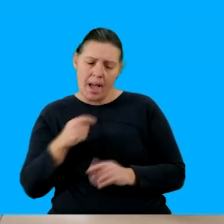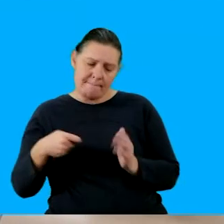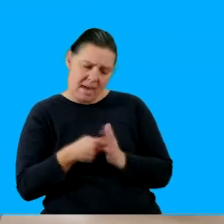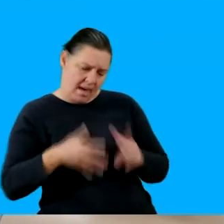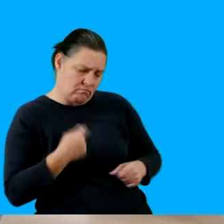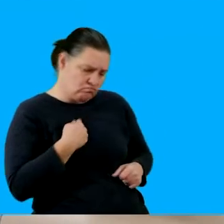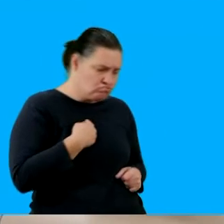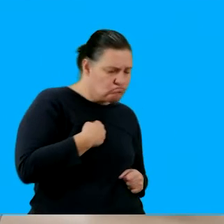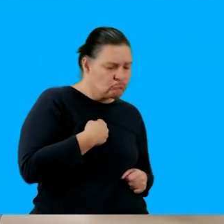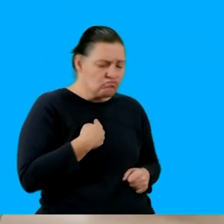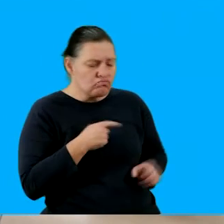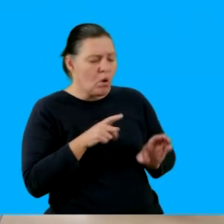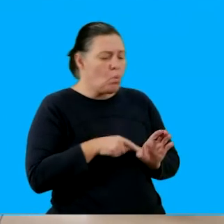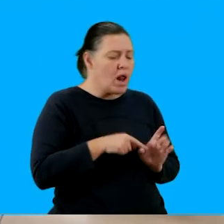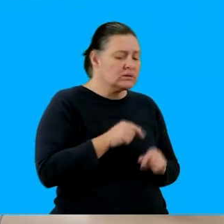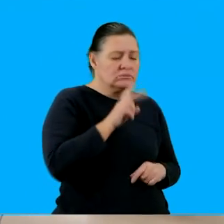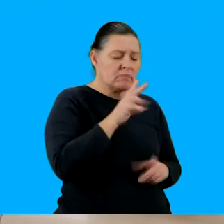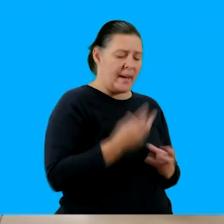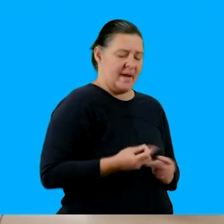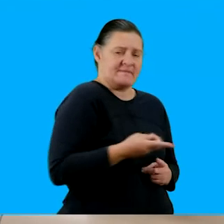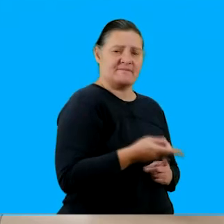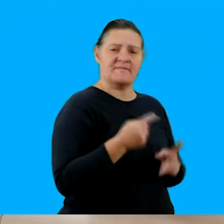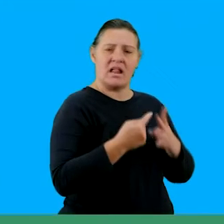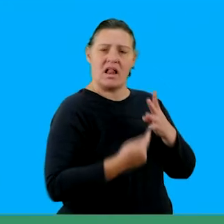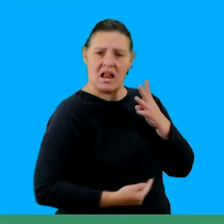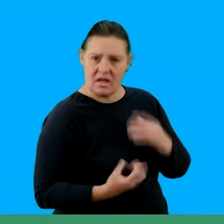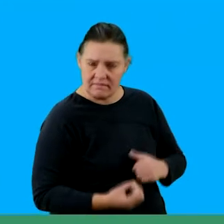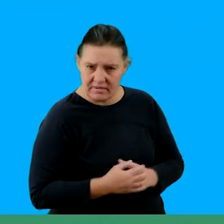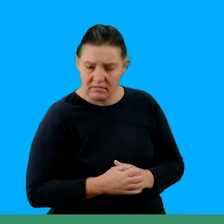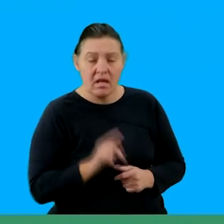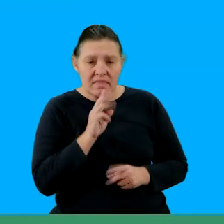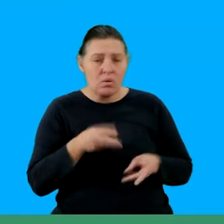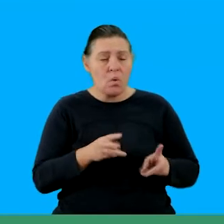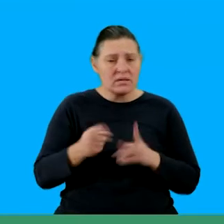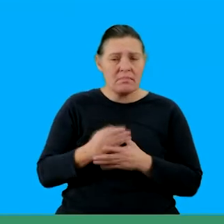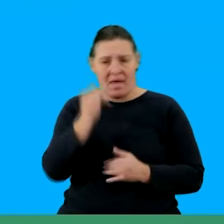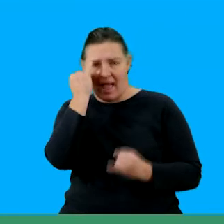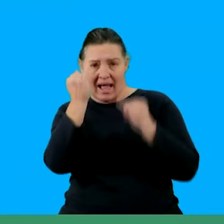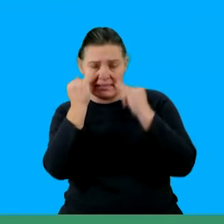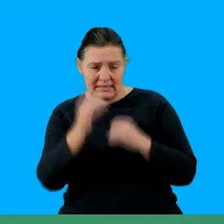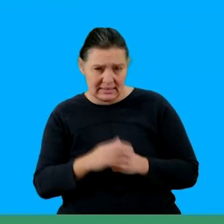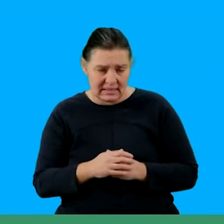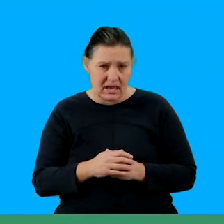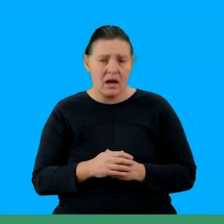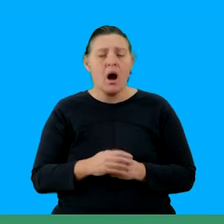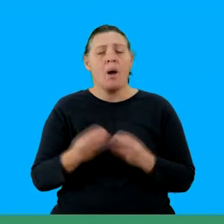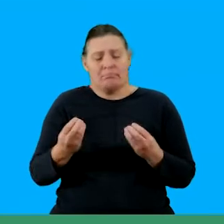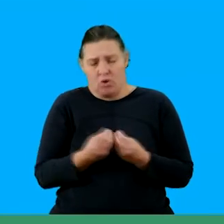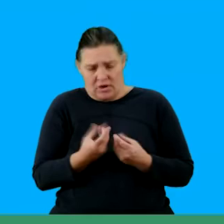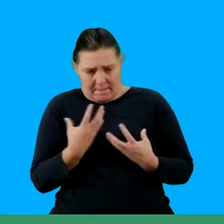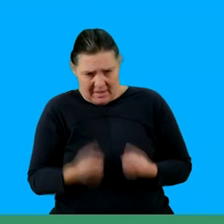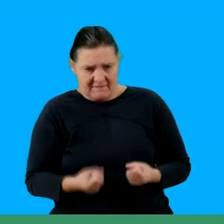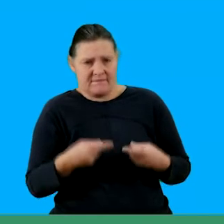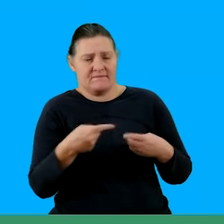about what a quality product should have. And then these methods include ideas that a product